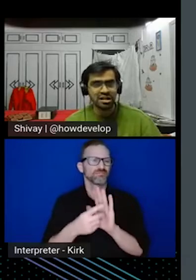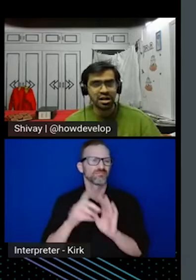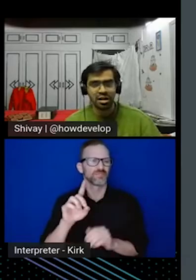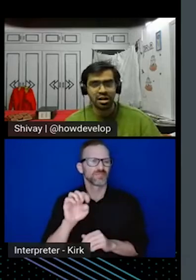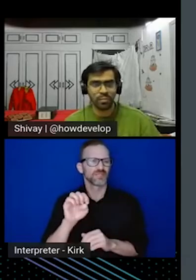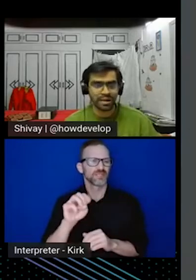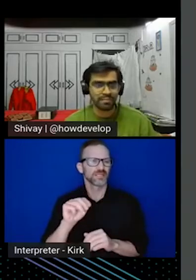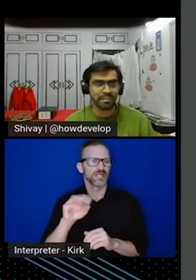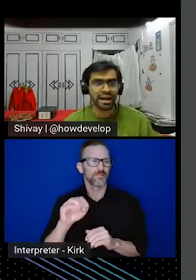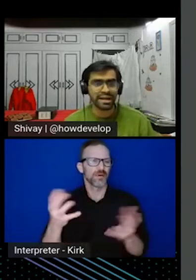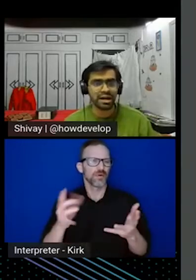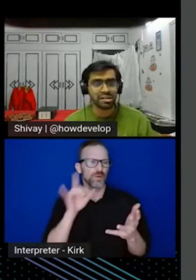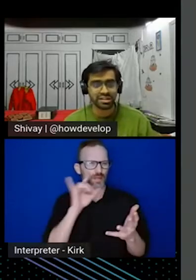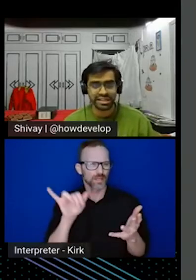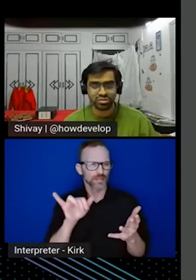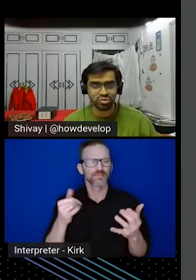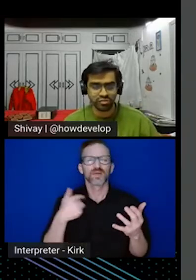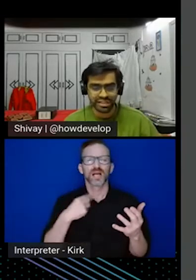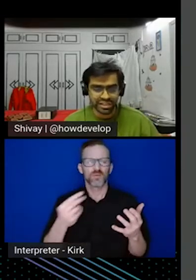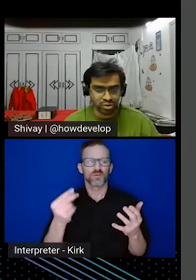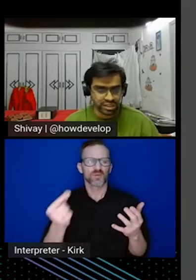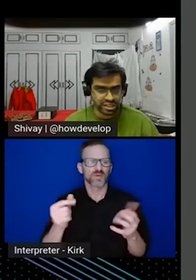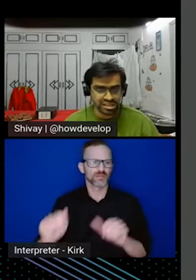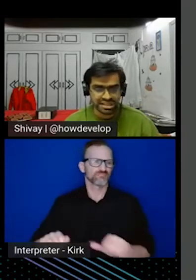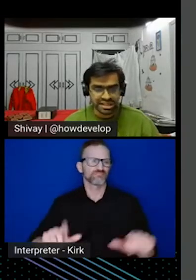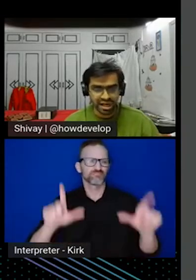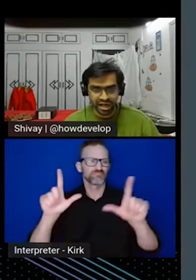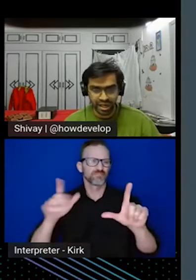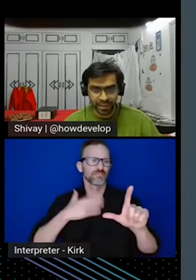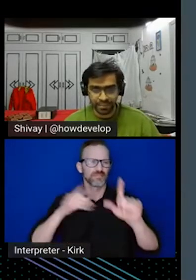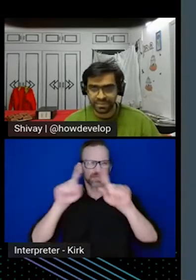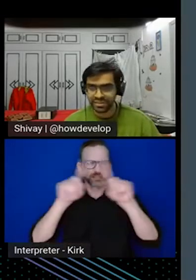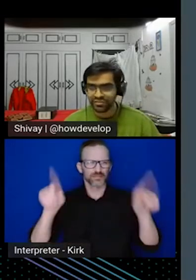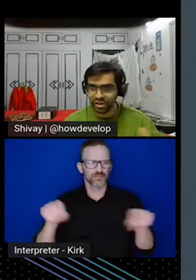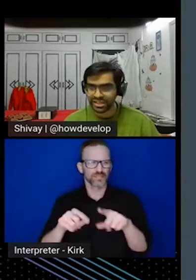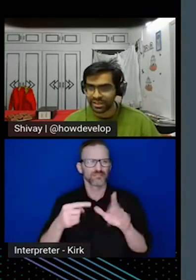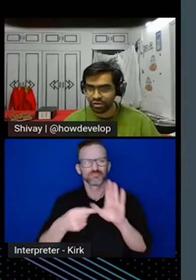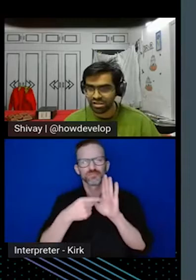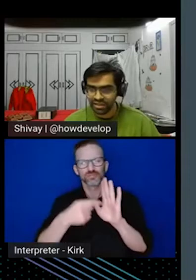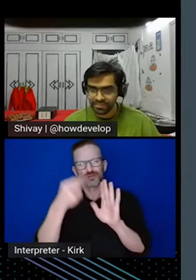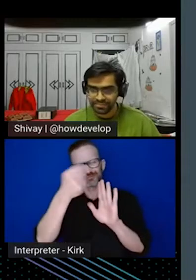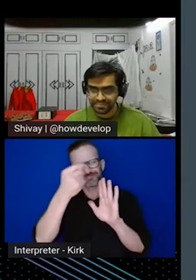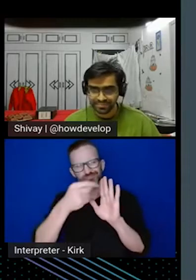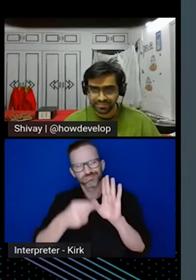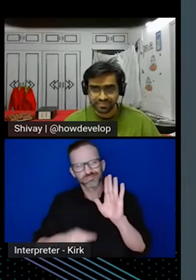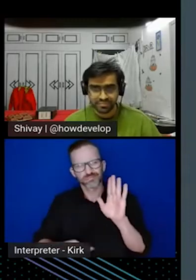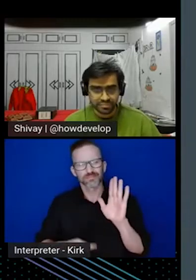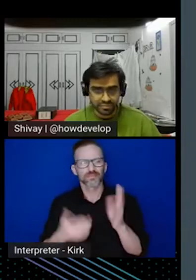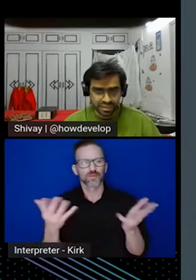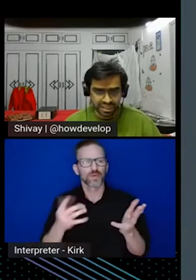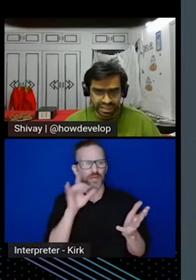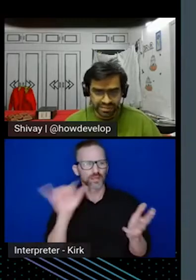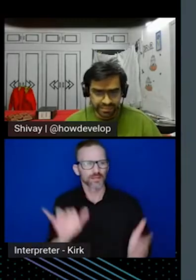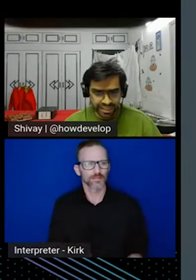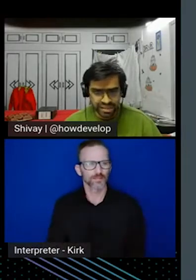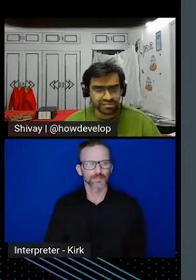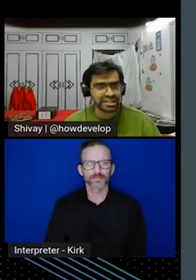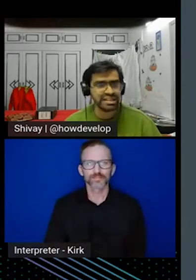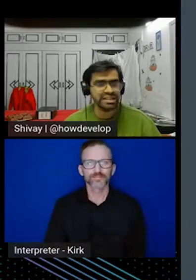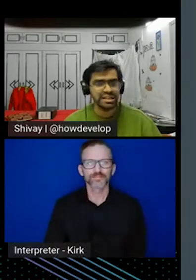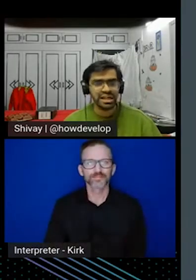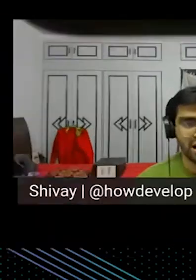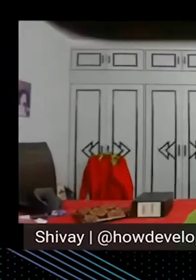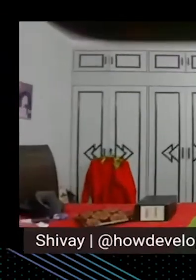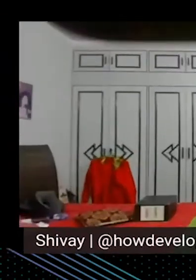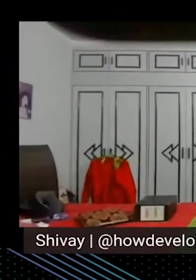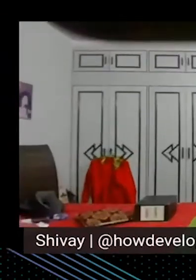just open up my screen to quickly showcase the working demo as well. Let me just